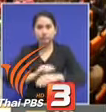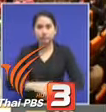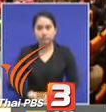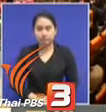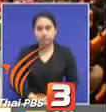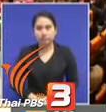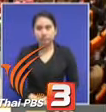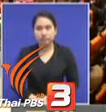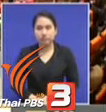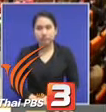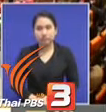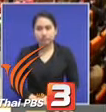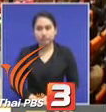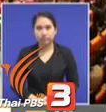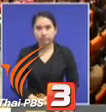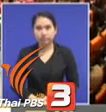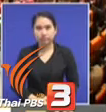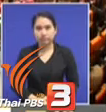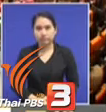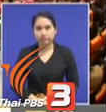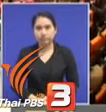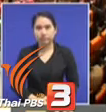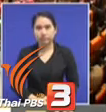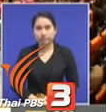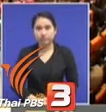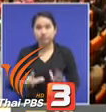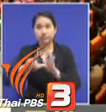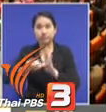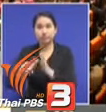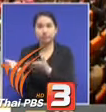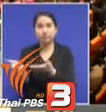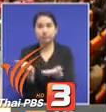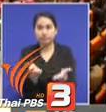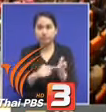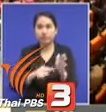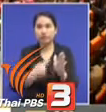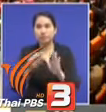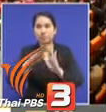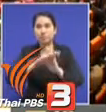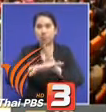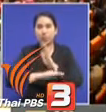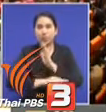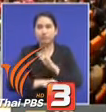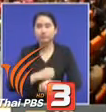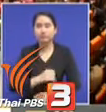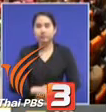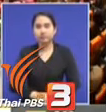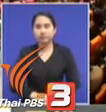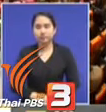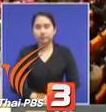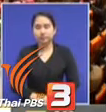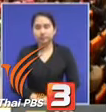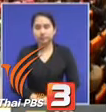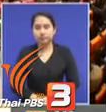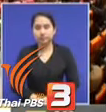starting in a few minutes. So right now,